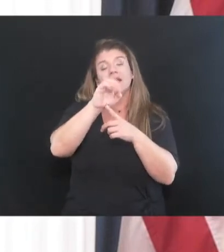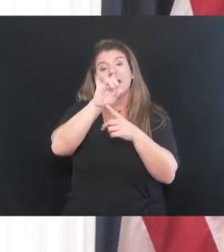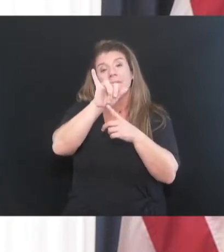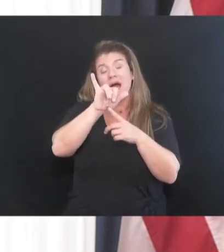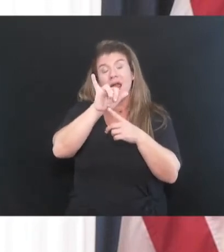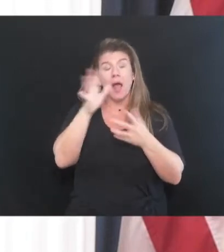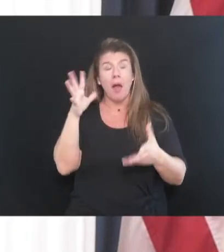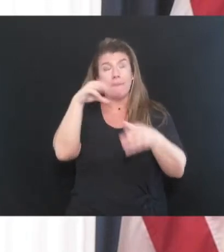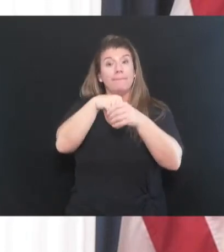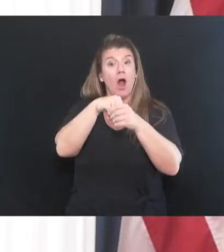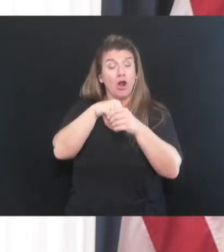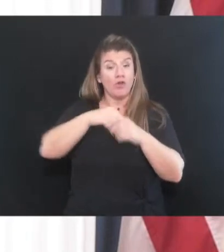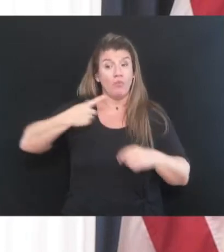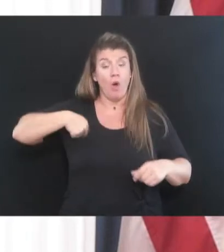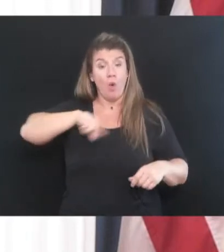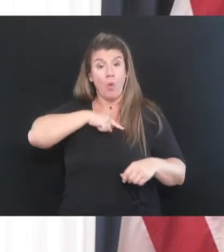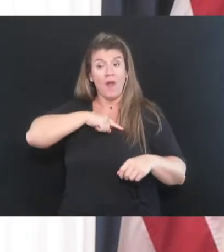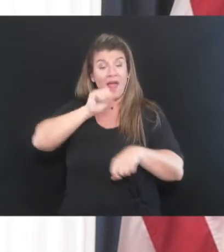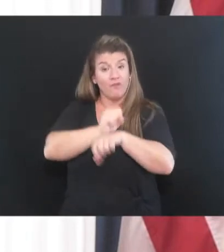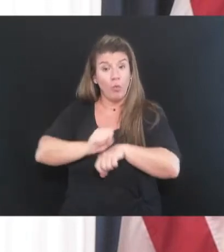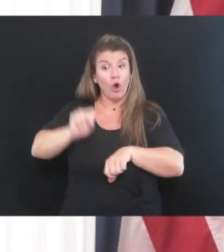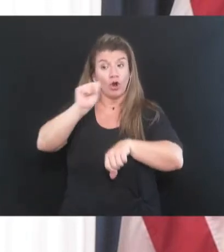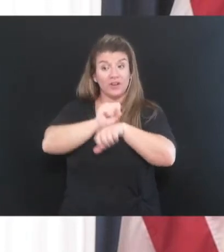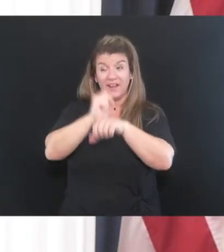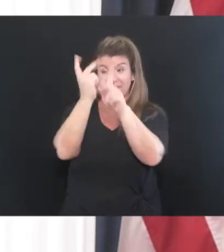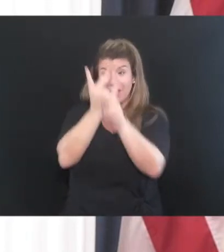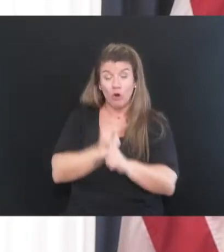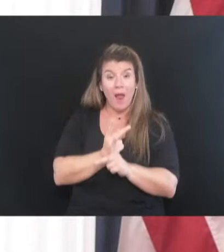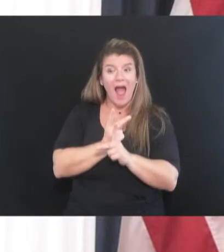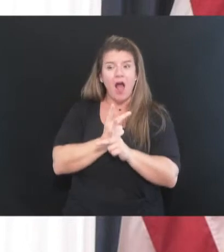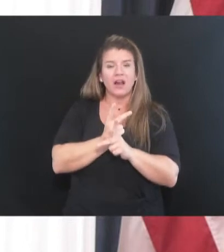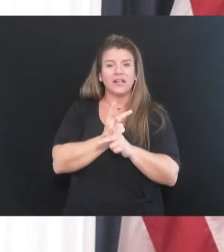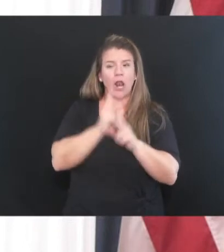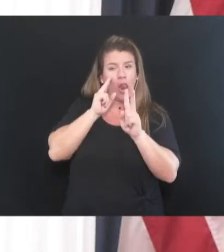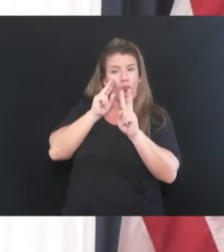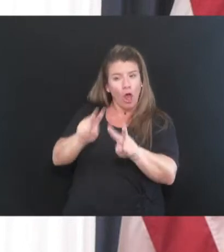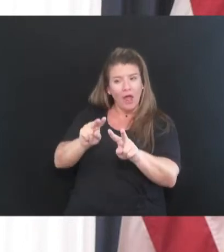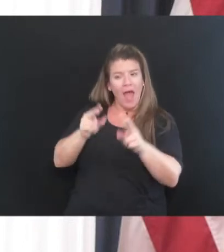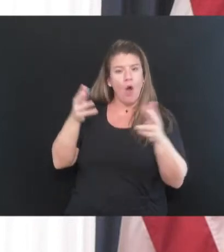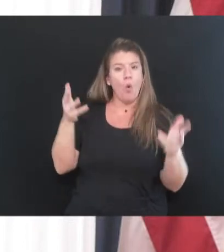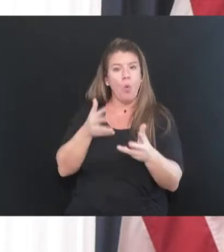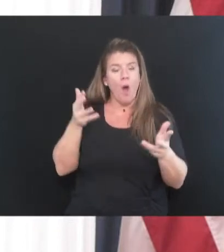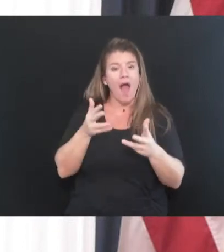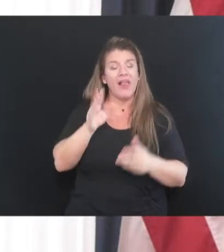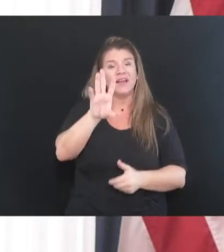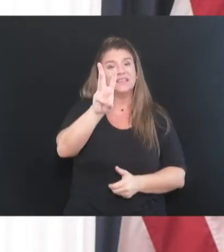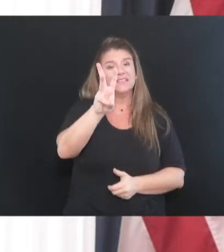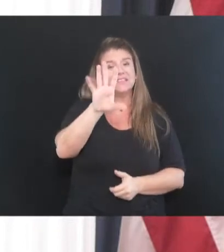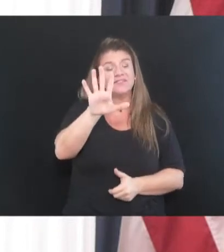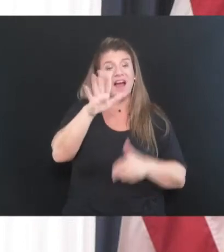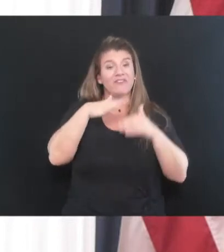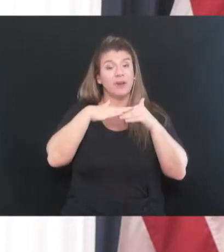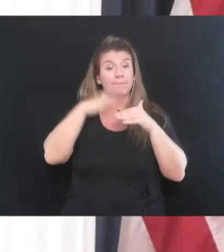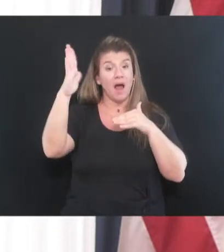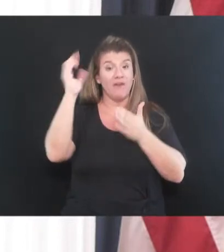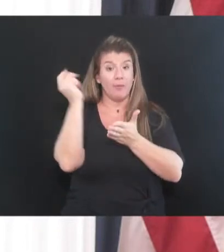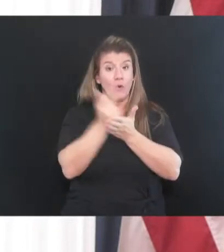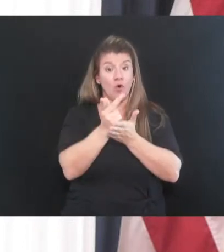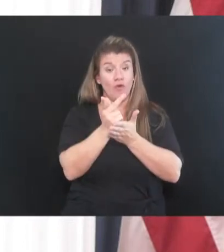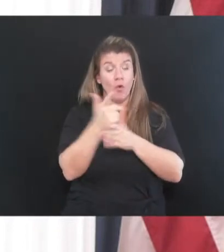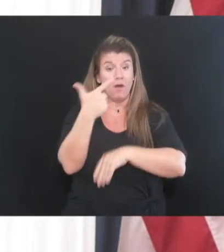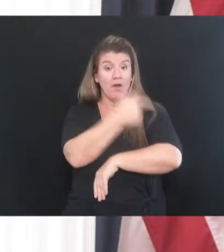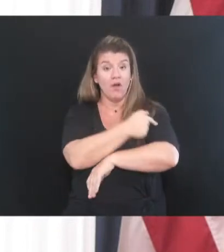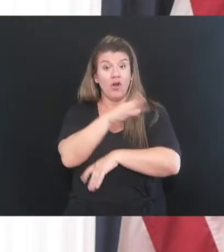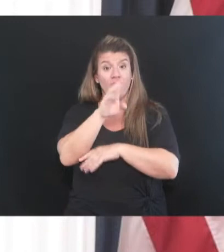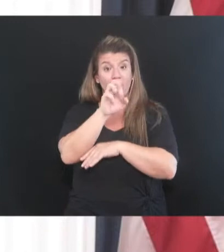we have worked to shift now or we'll look at is with the 65 and above approval for